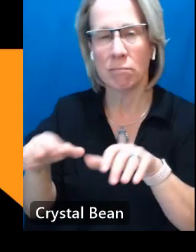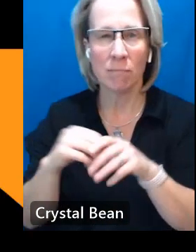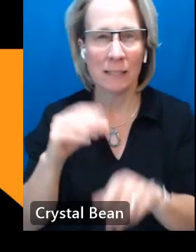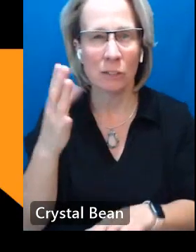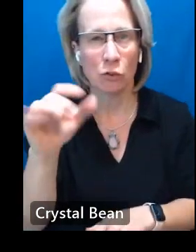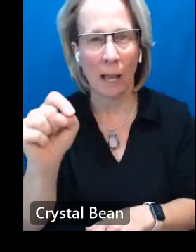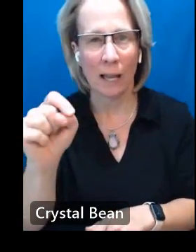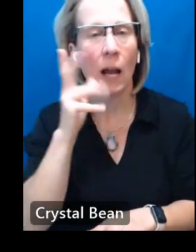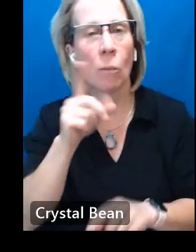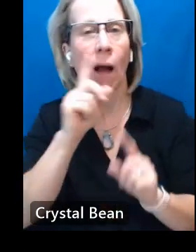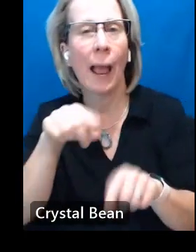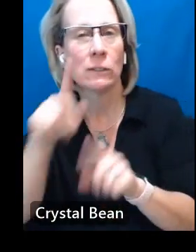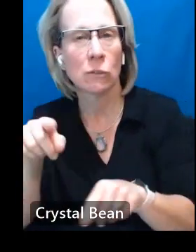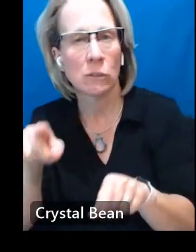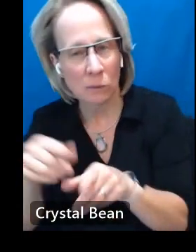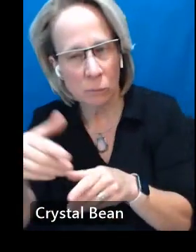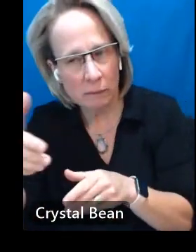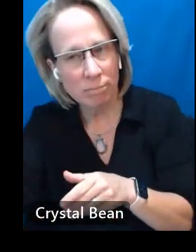we go along.